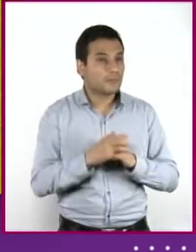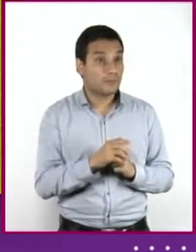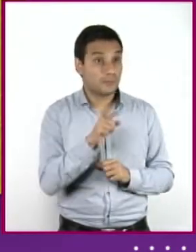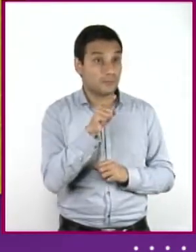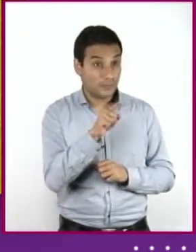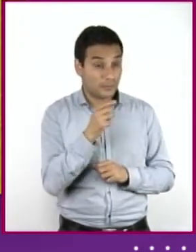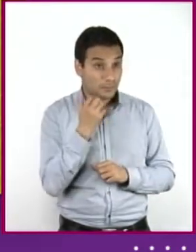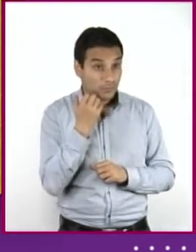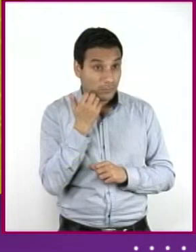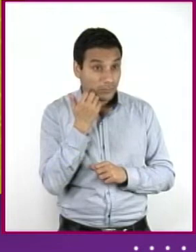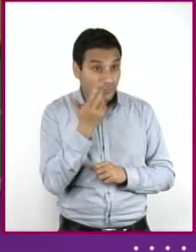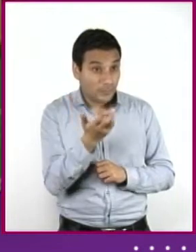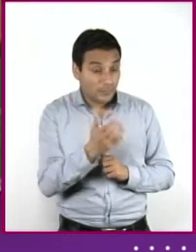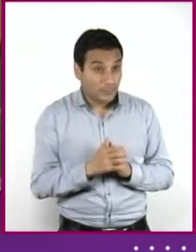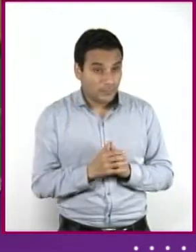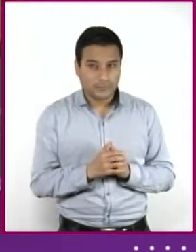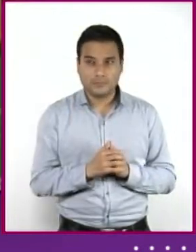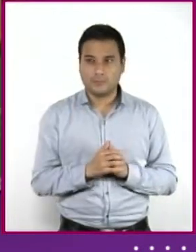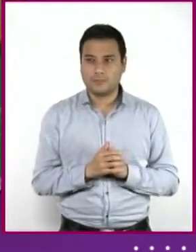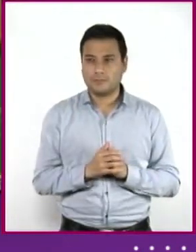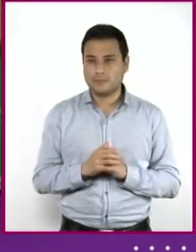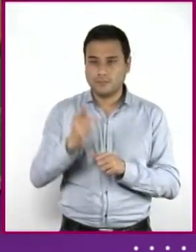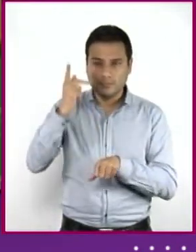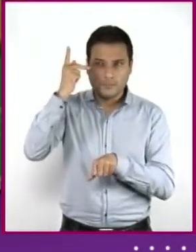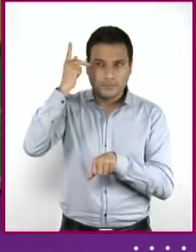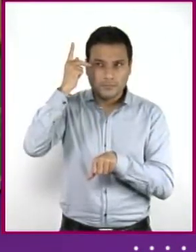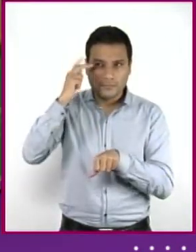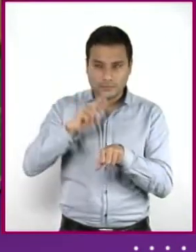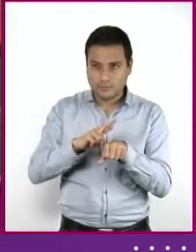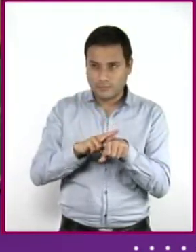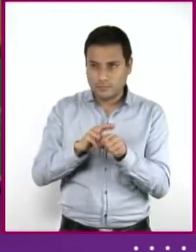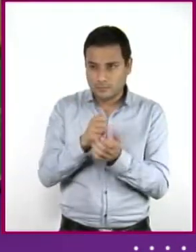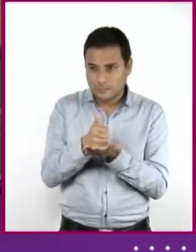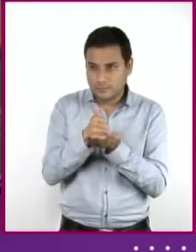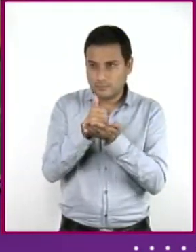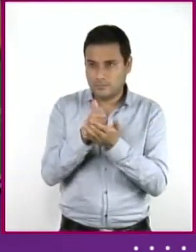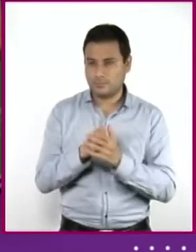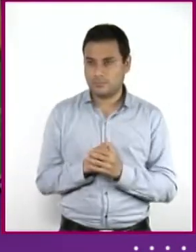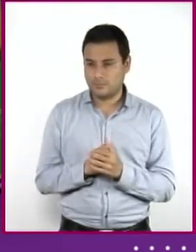be... A radio assistant producer. Yes.